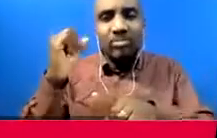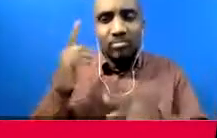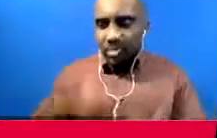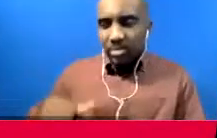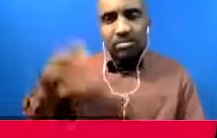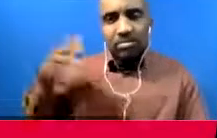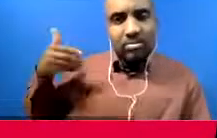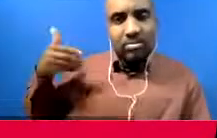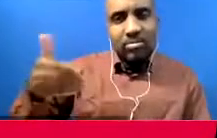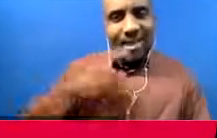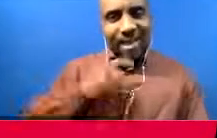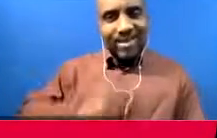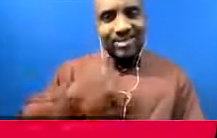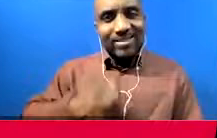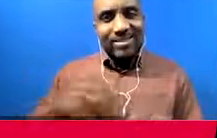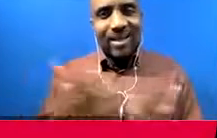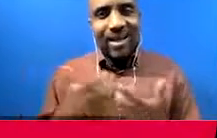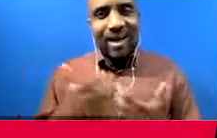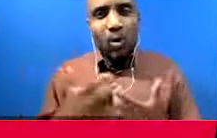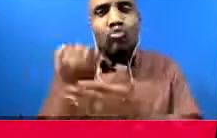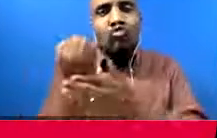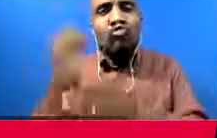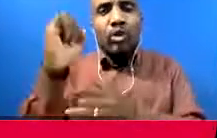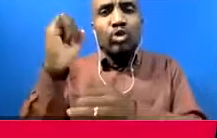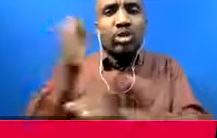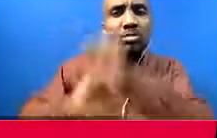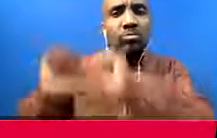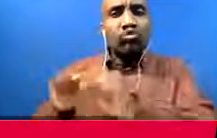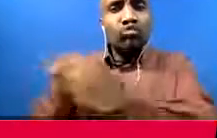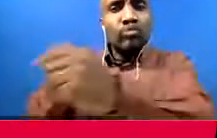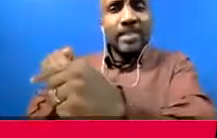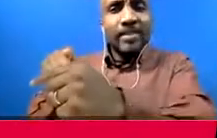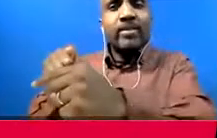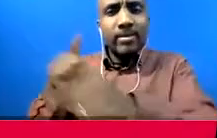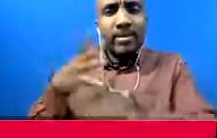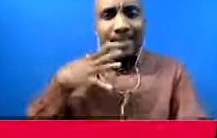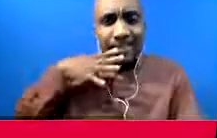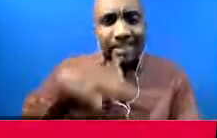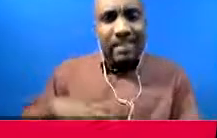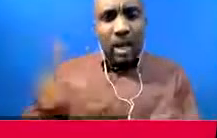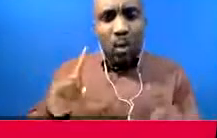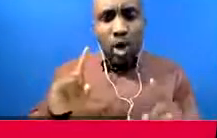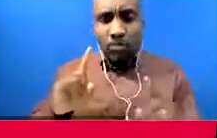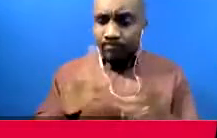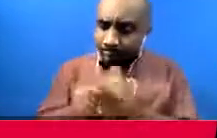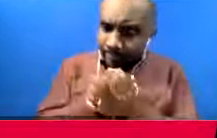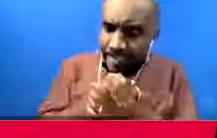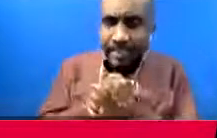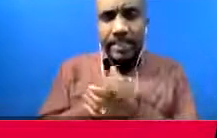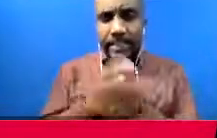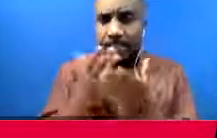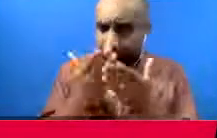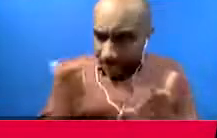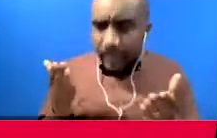identity was only made possible through revolution and resistance and the unrelenting desire to live with dignity and freedom. So for